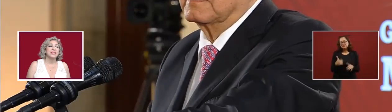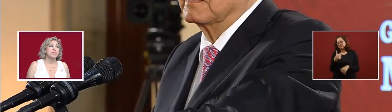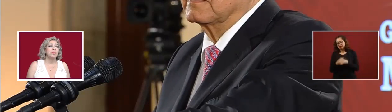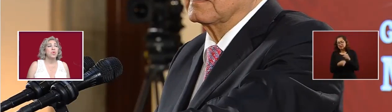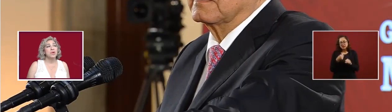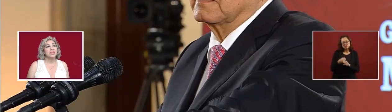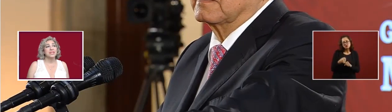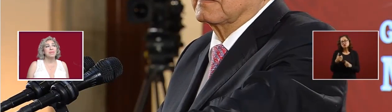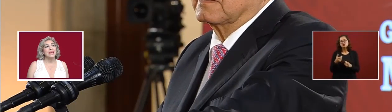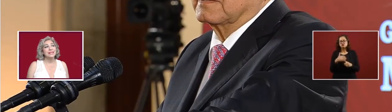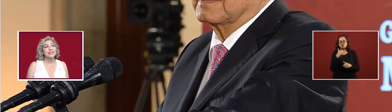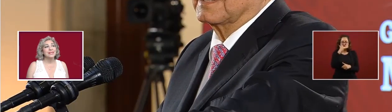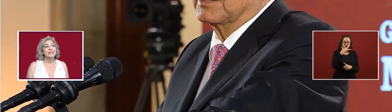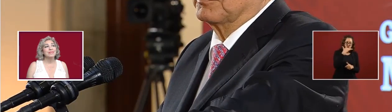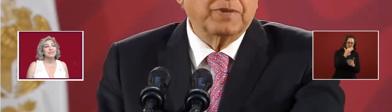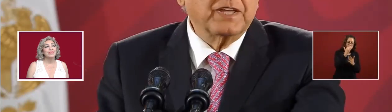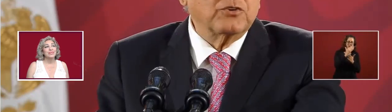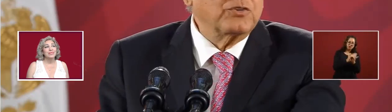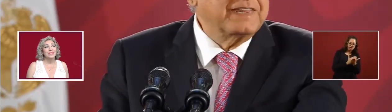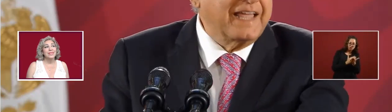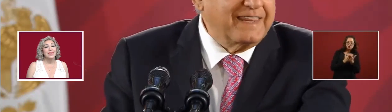some more some less